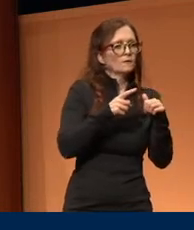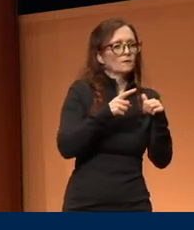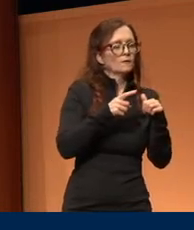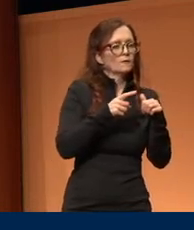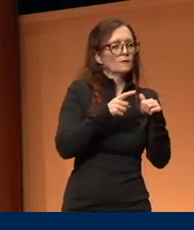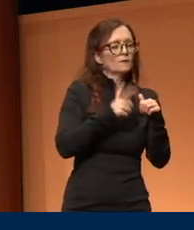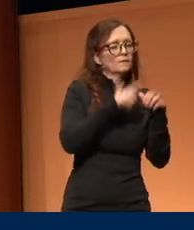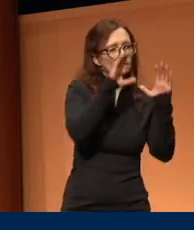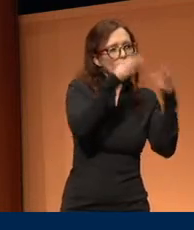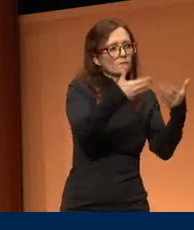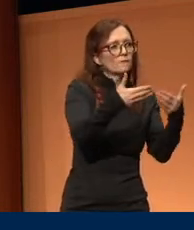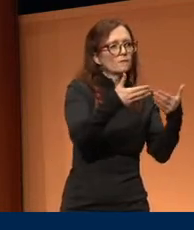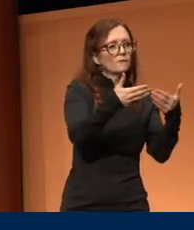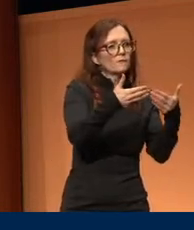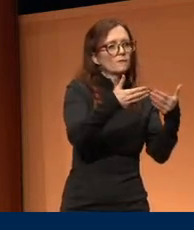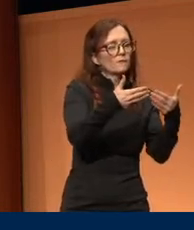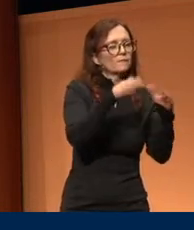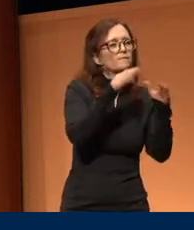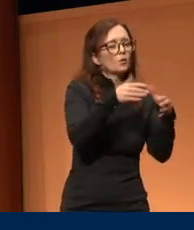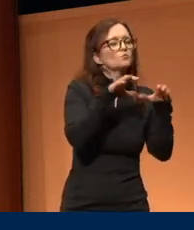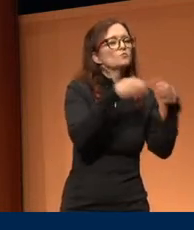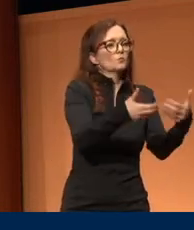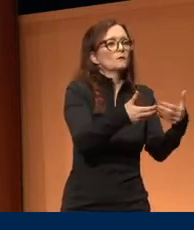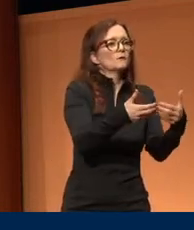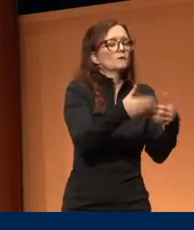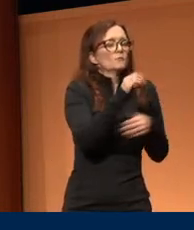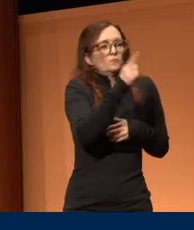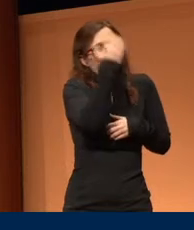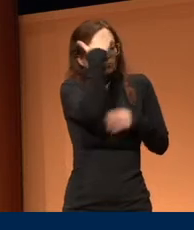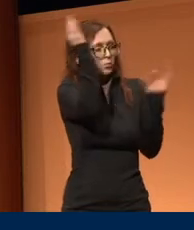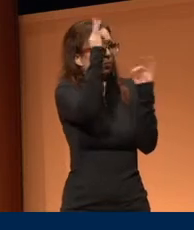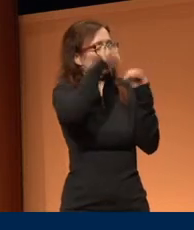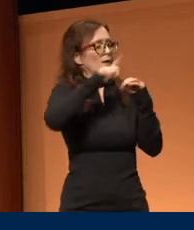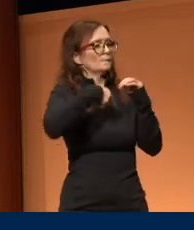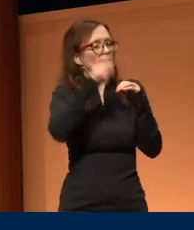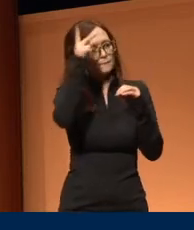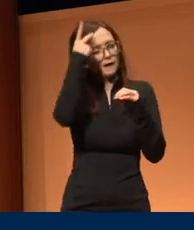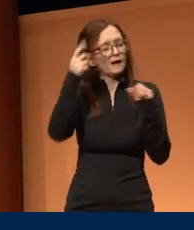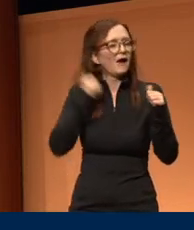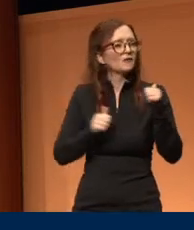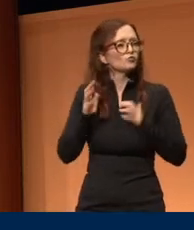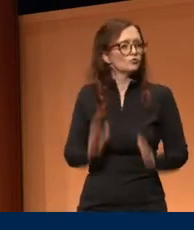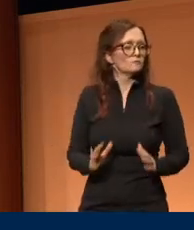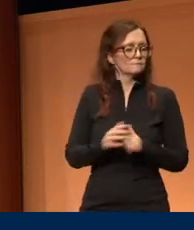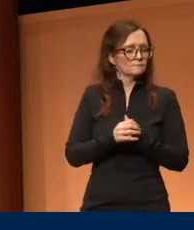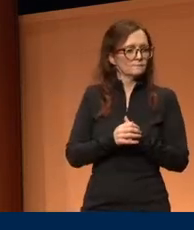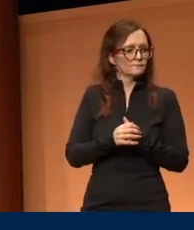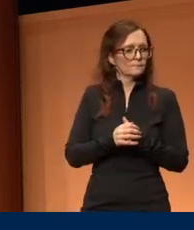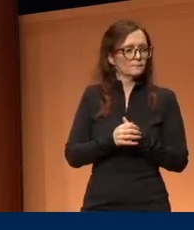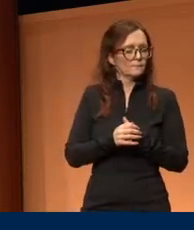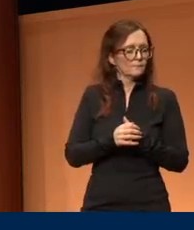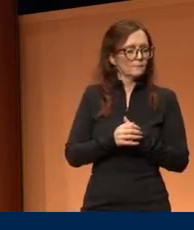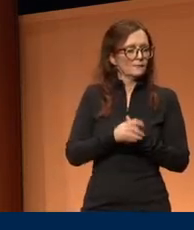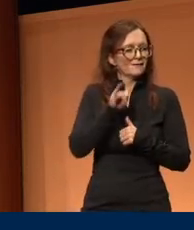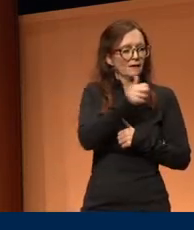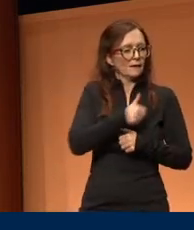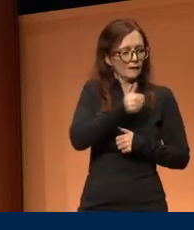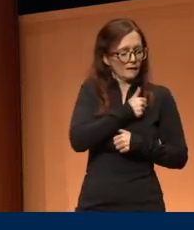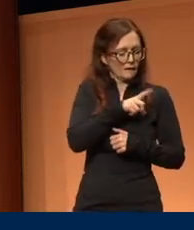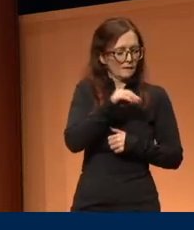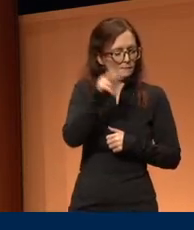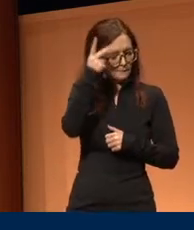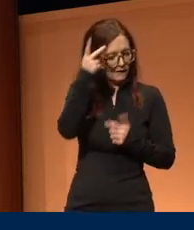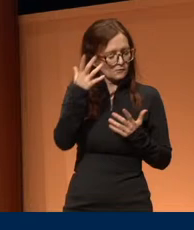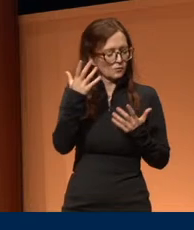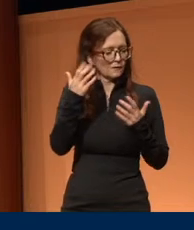group from being a focus group that nobody knew about to becoming a political actor. And the attitude toward that